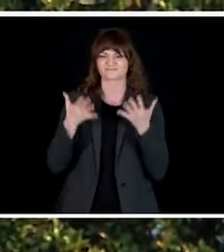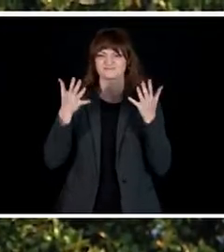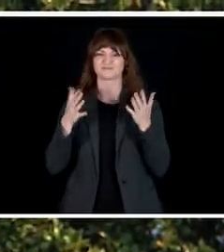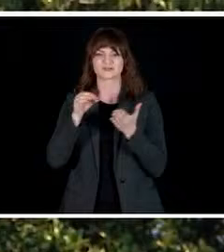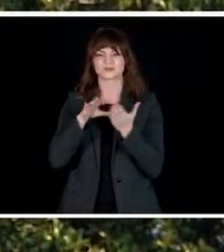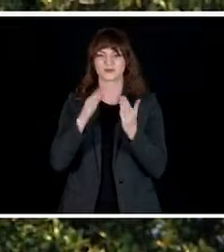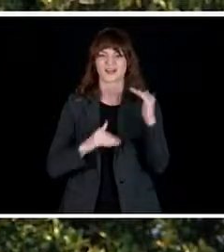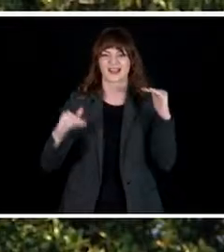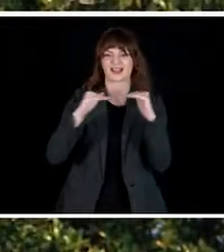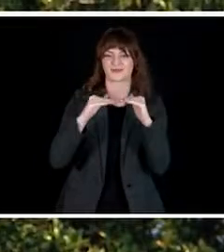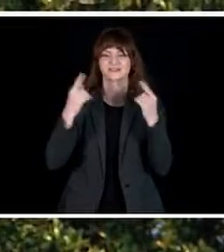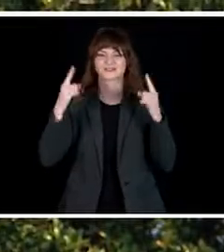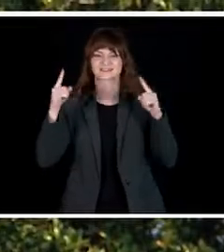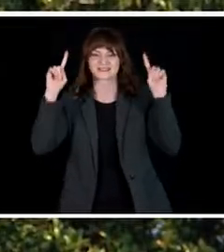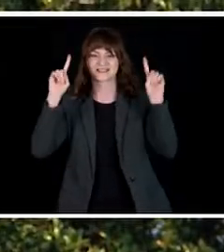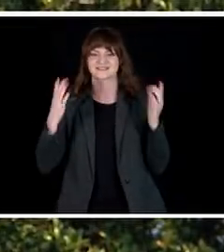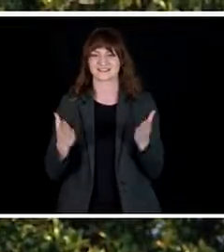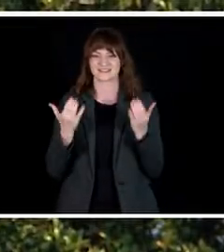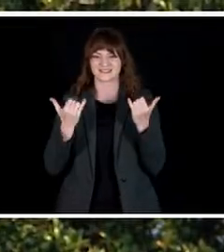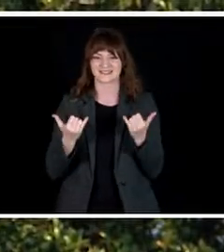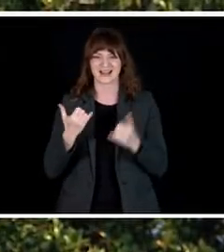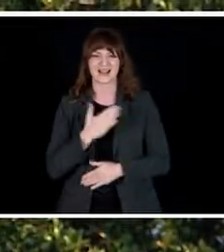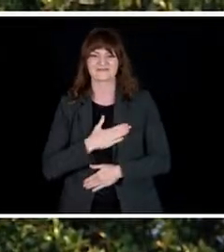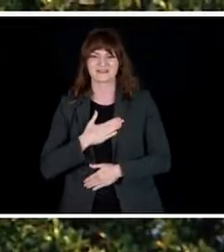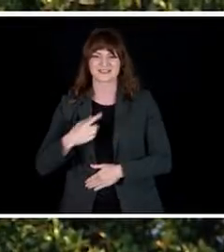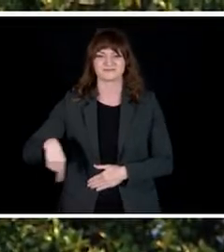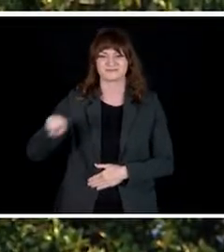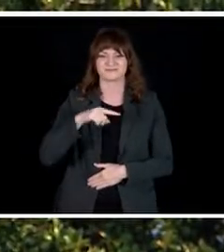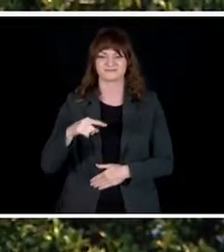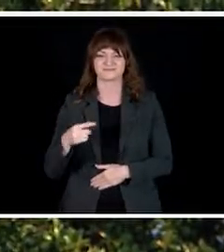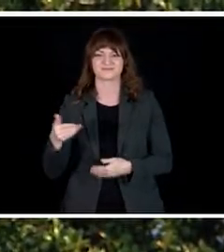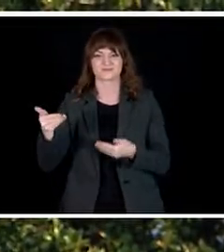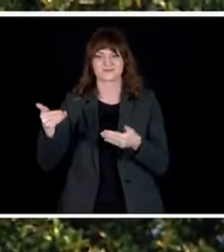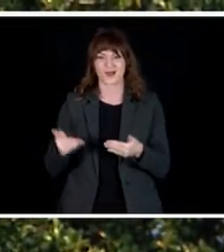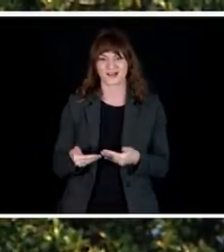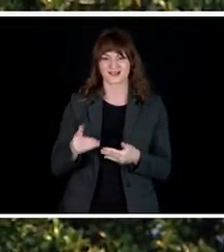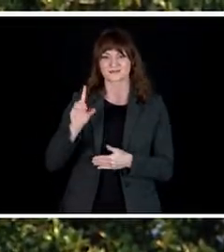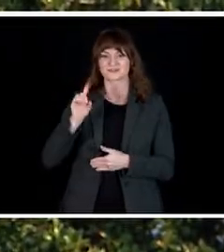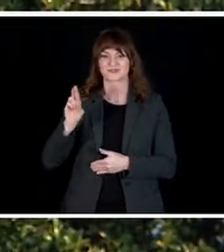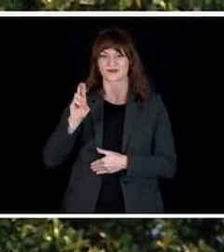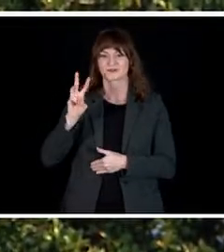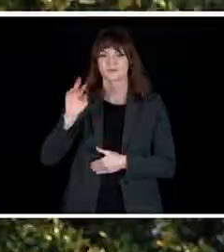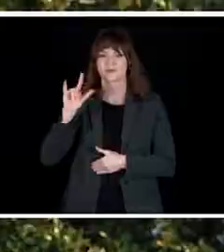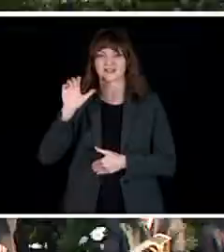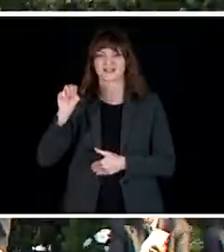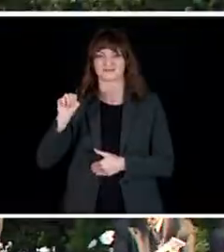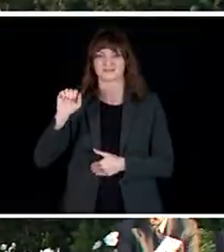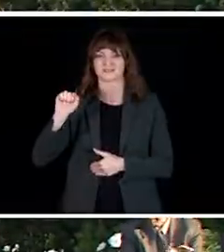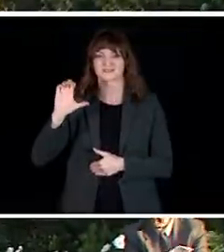us here today. Please join me in welcoming Dr. William Scroggins.